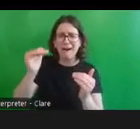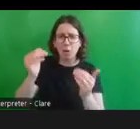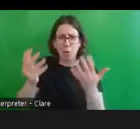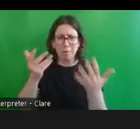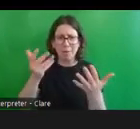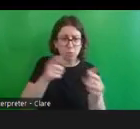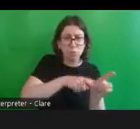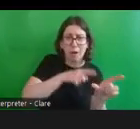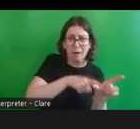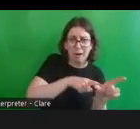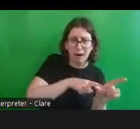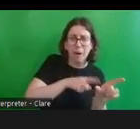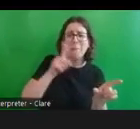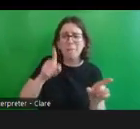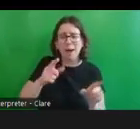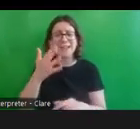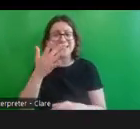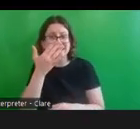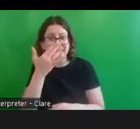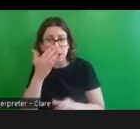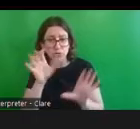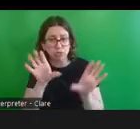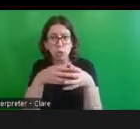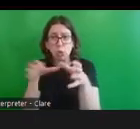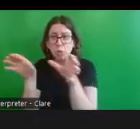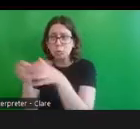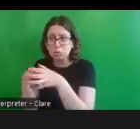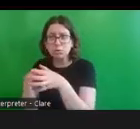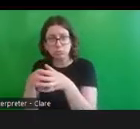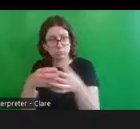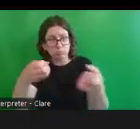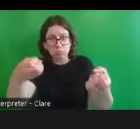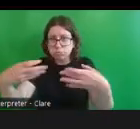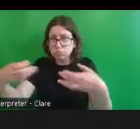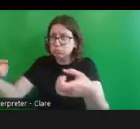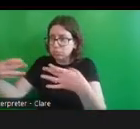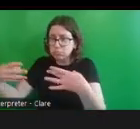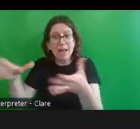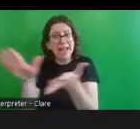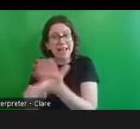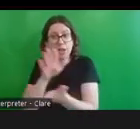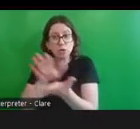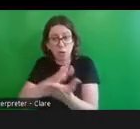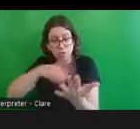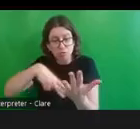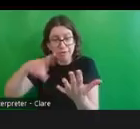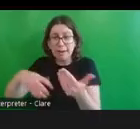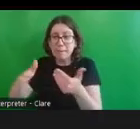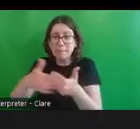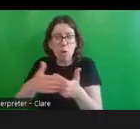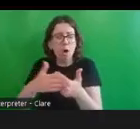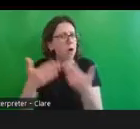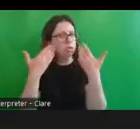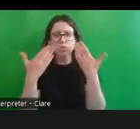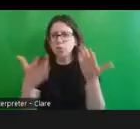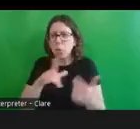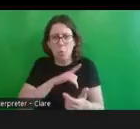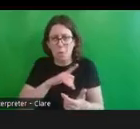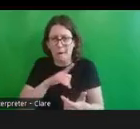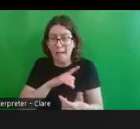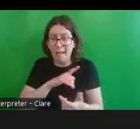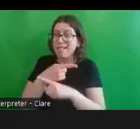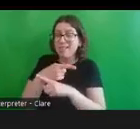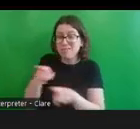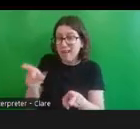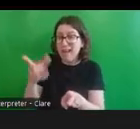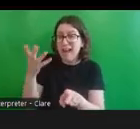that teenage group saying they enjoy reading more. And we're not exactly sure why. We know that that age group has more decision